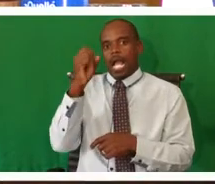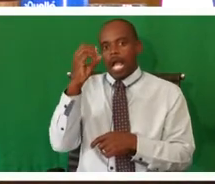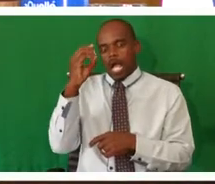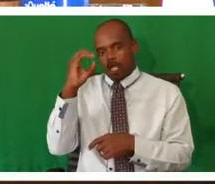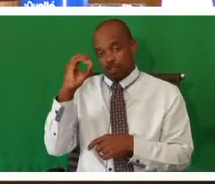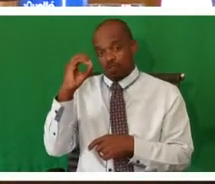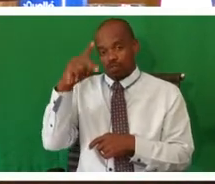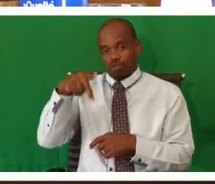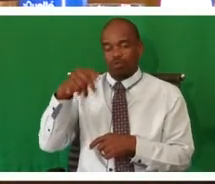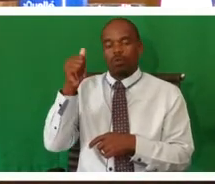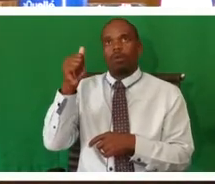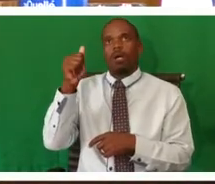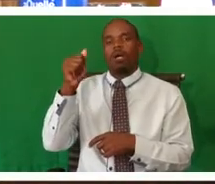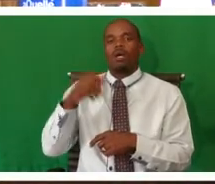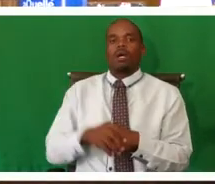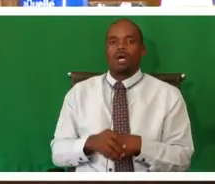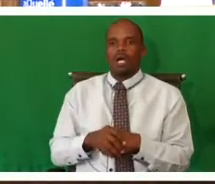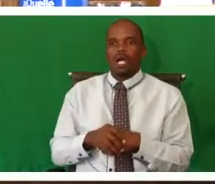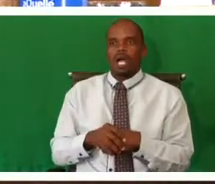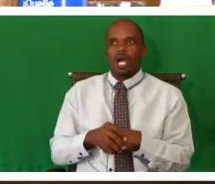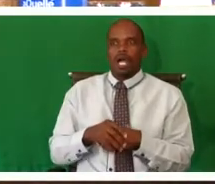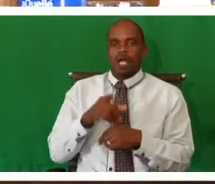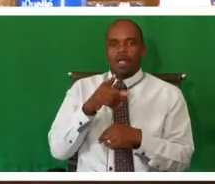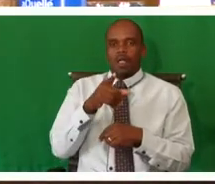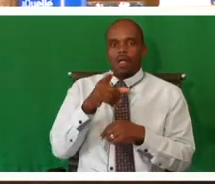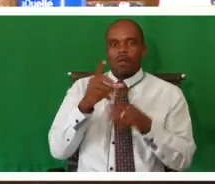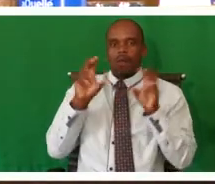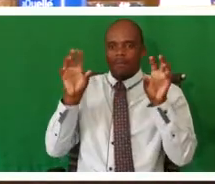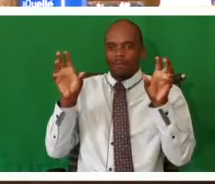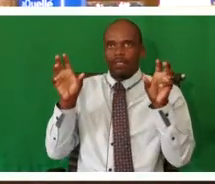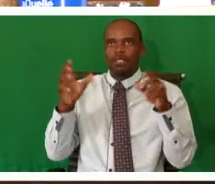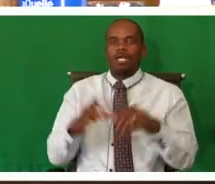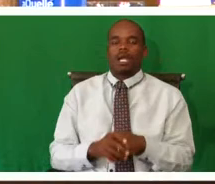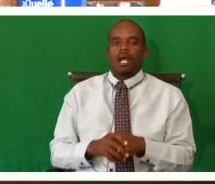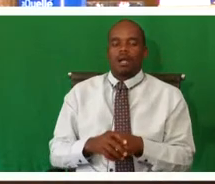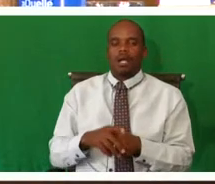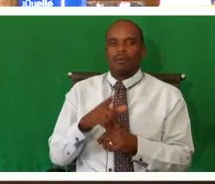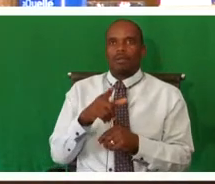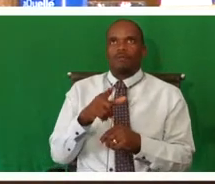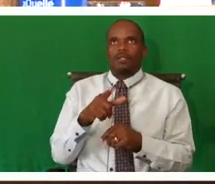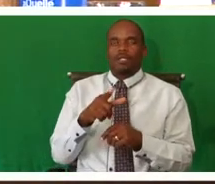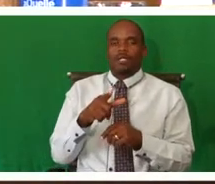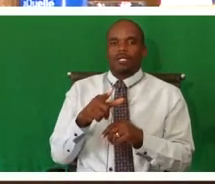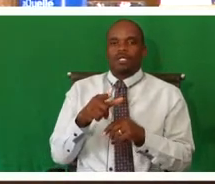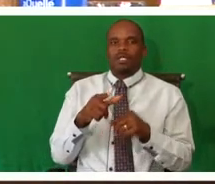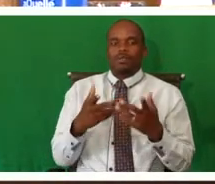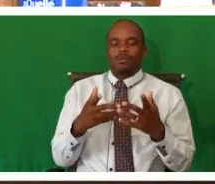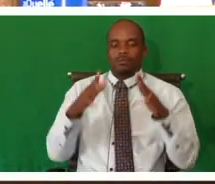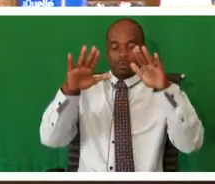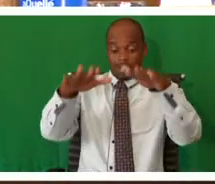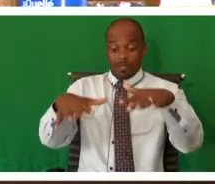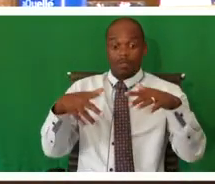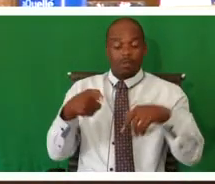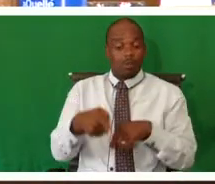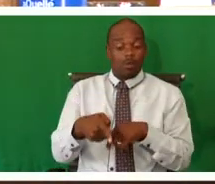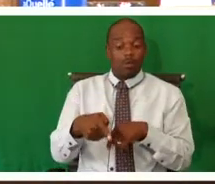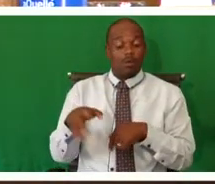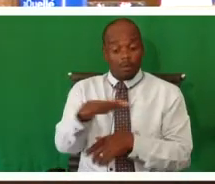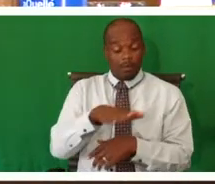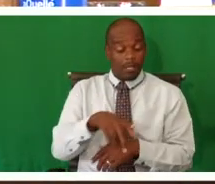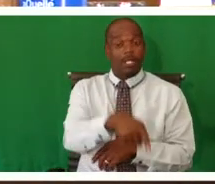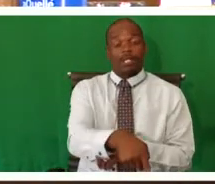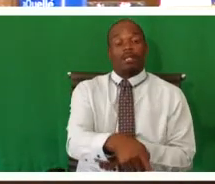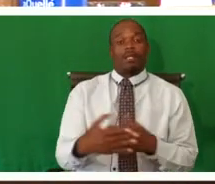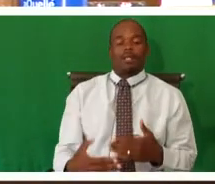Our media, post-SOPA media briefing will take place in the chamber, the very same venue, after